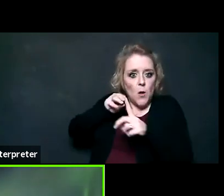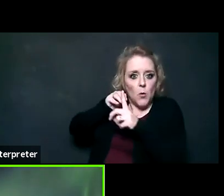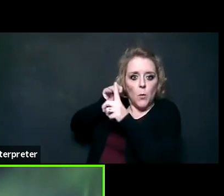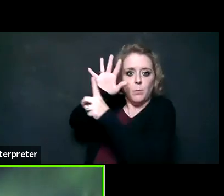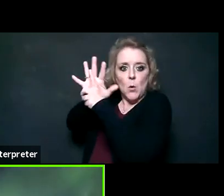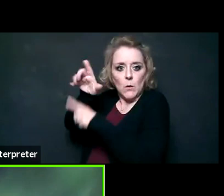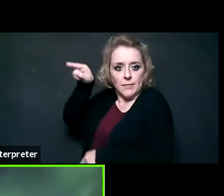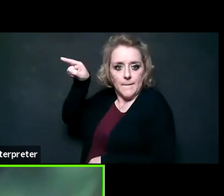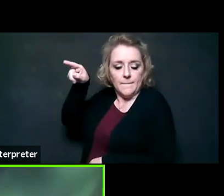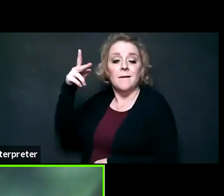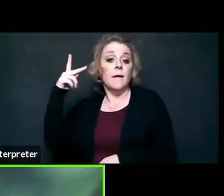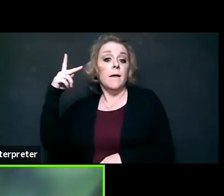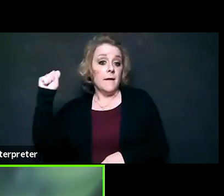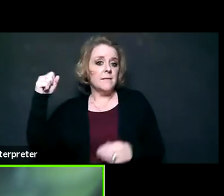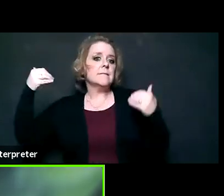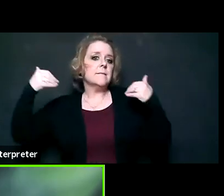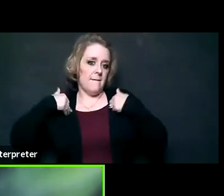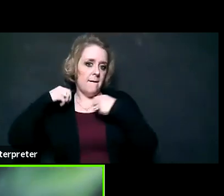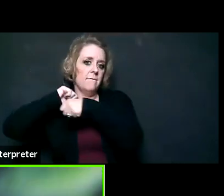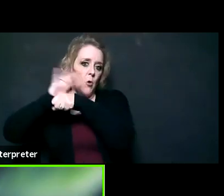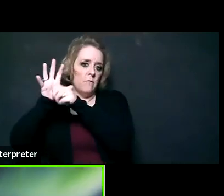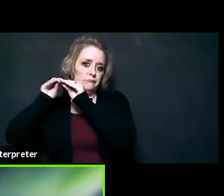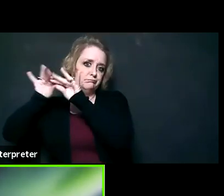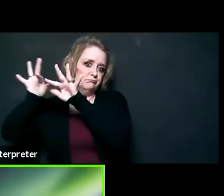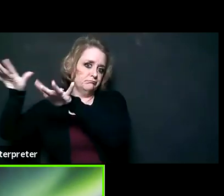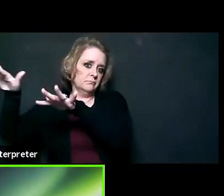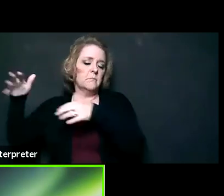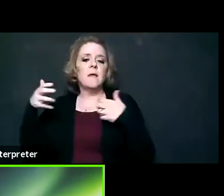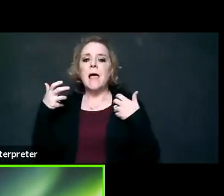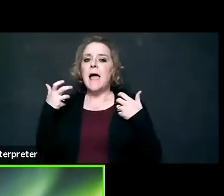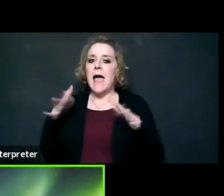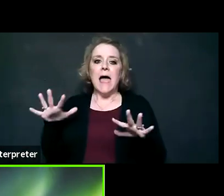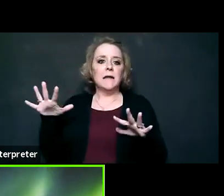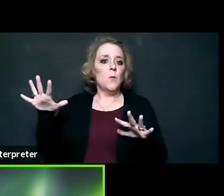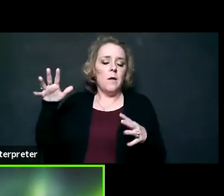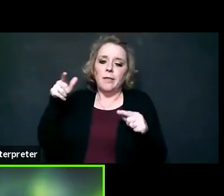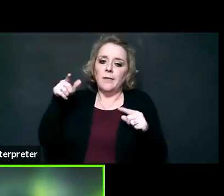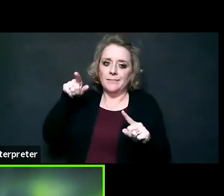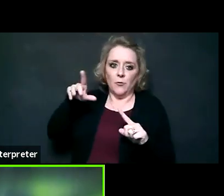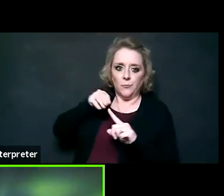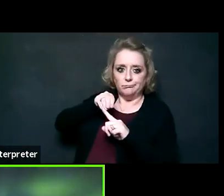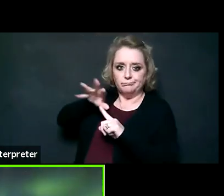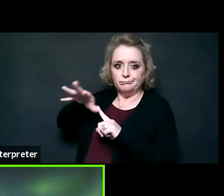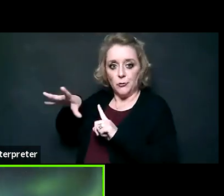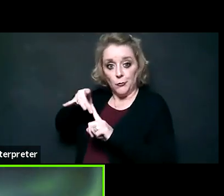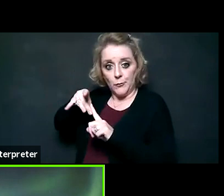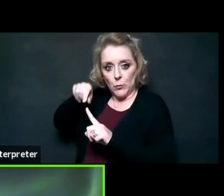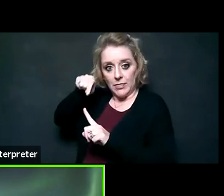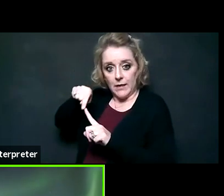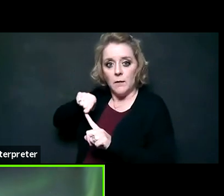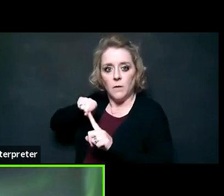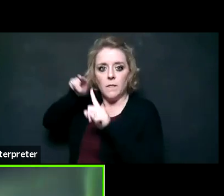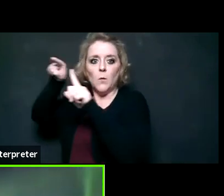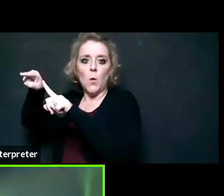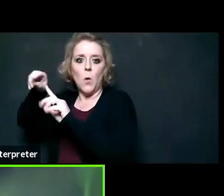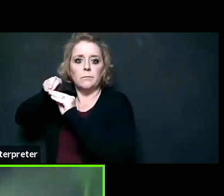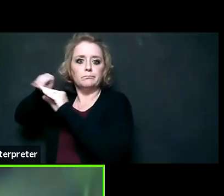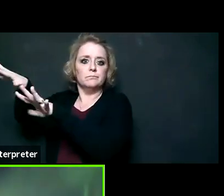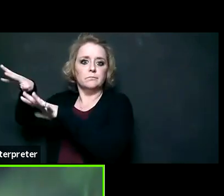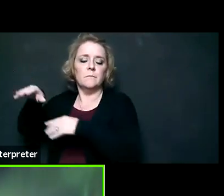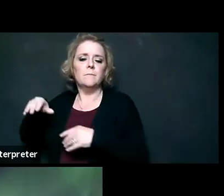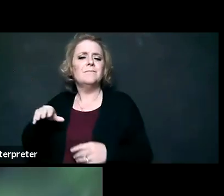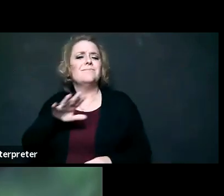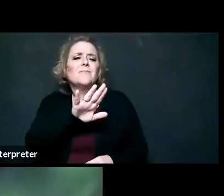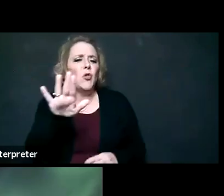an outbreak where they've at. I didn't want them to be responsible for giving it to our community also. So yes, and your family will love you. I guarantee